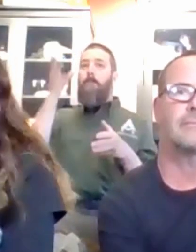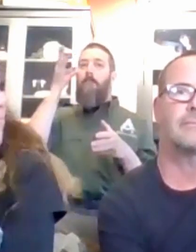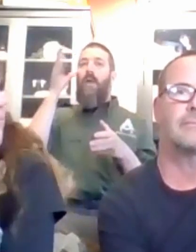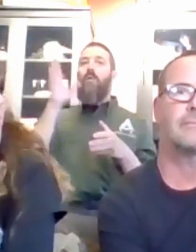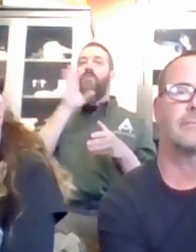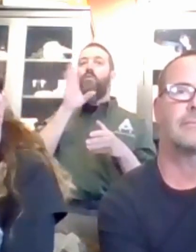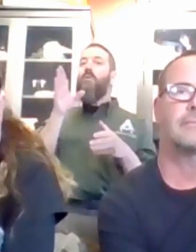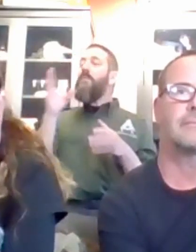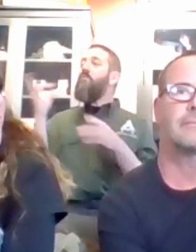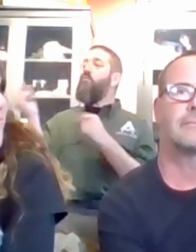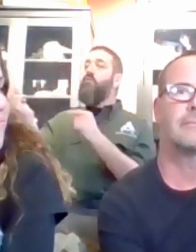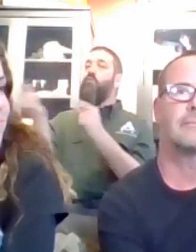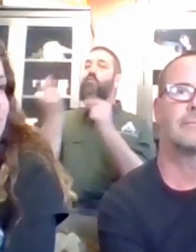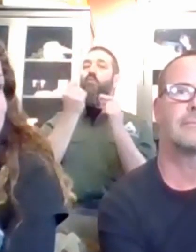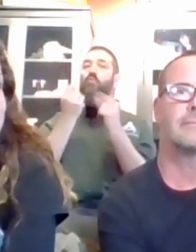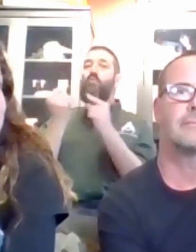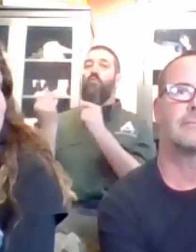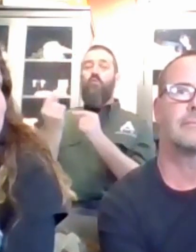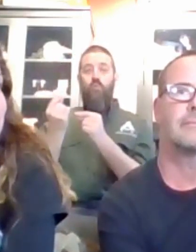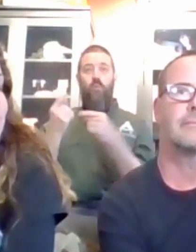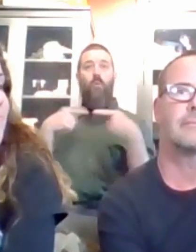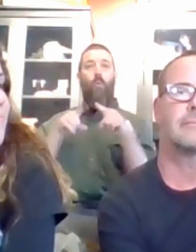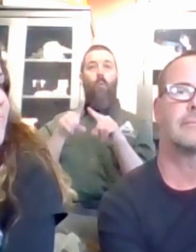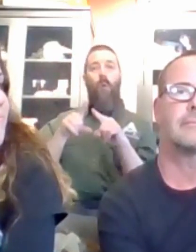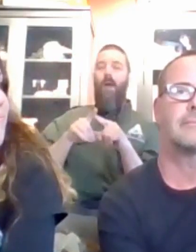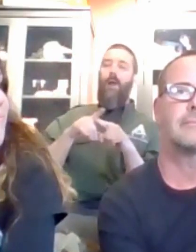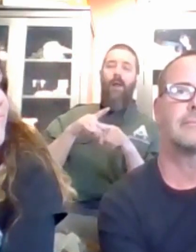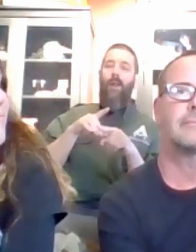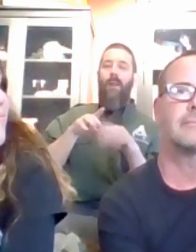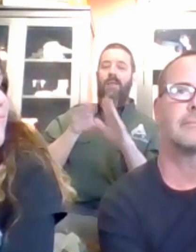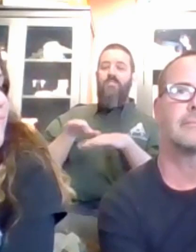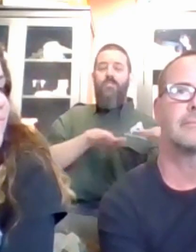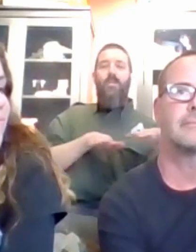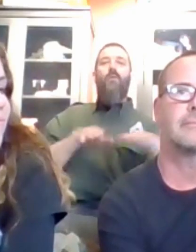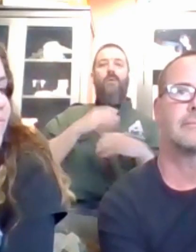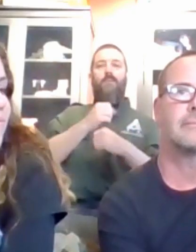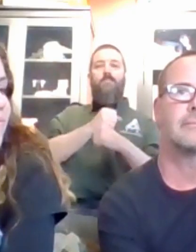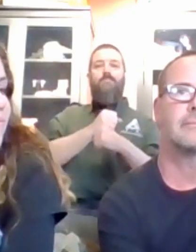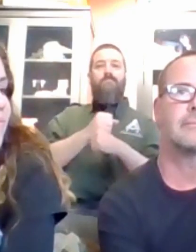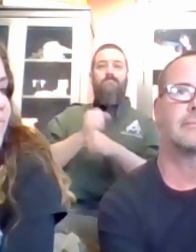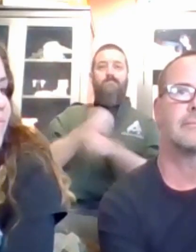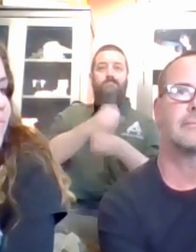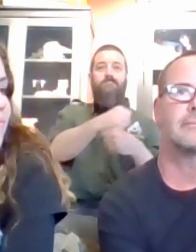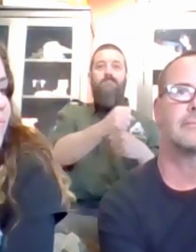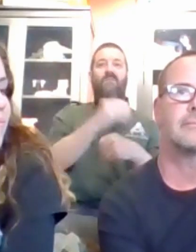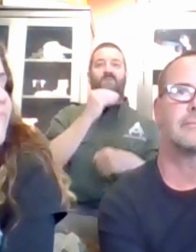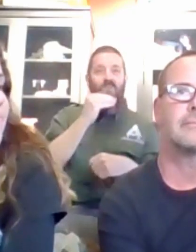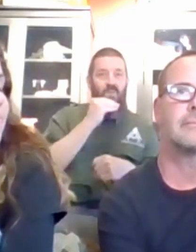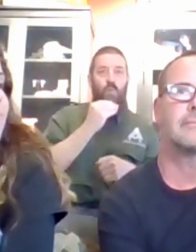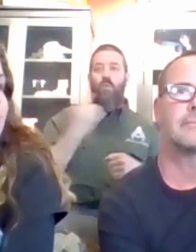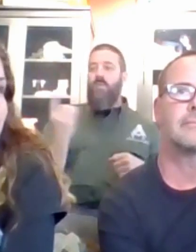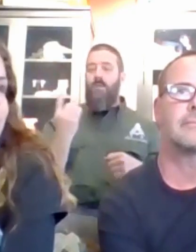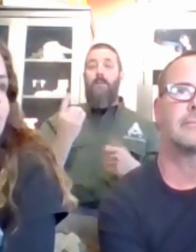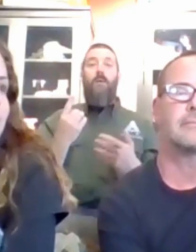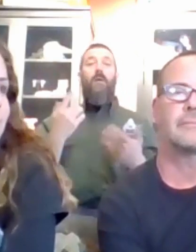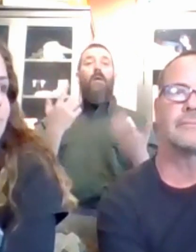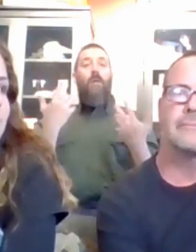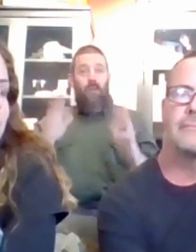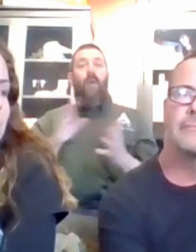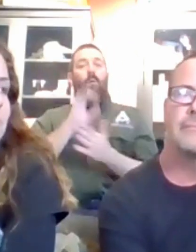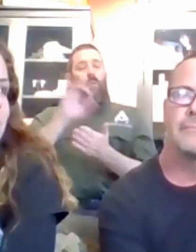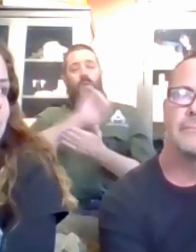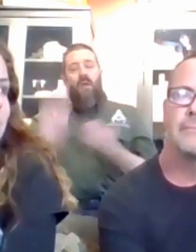a project while the kids are working on getting the food prepared and such. And then we'll, after the pack is fed, we'll have an hour or so